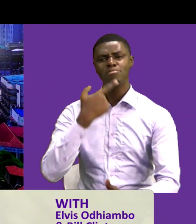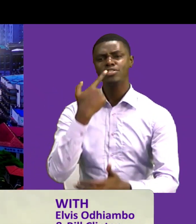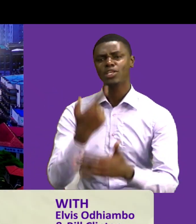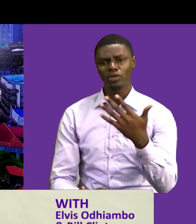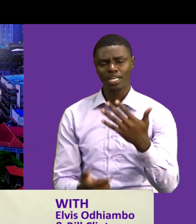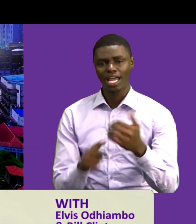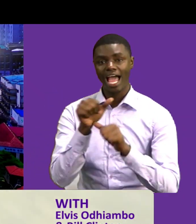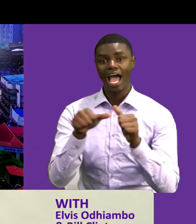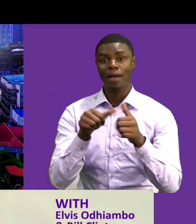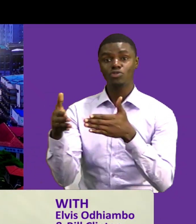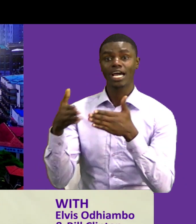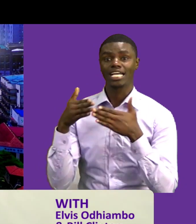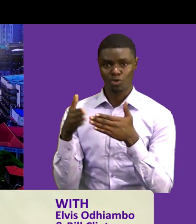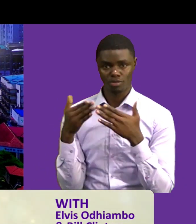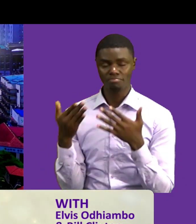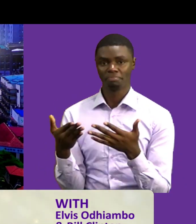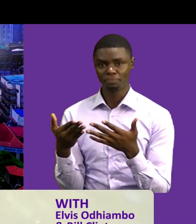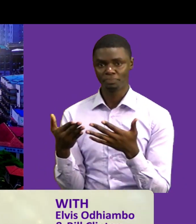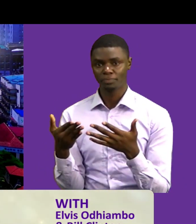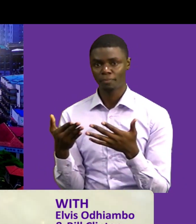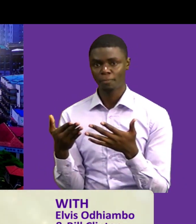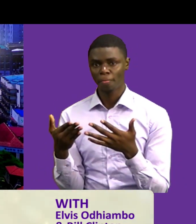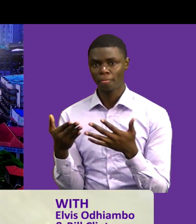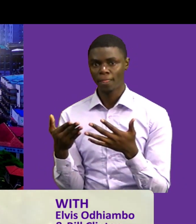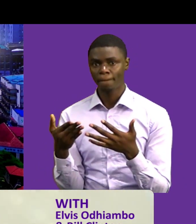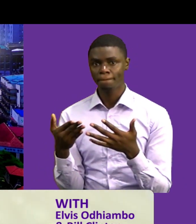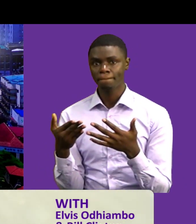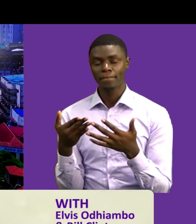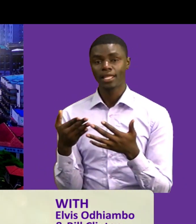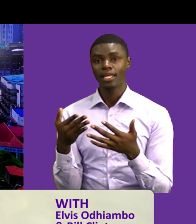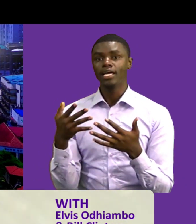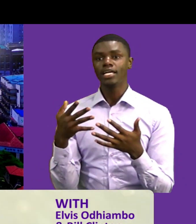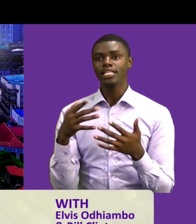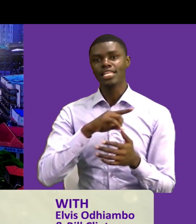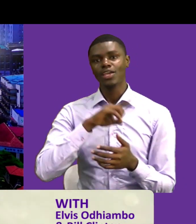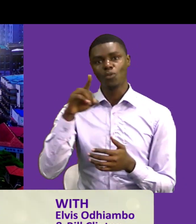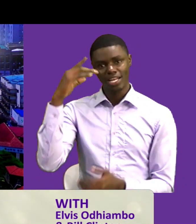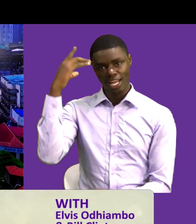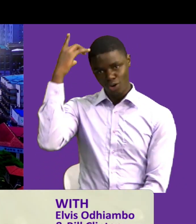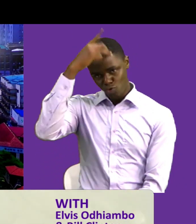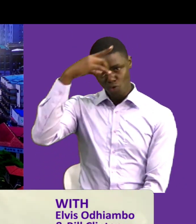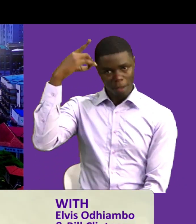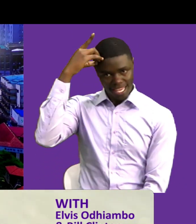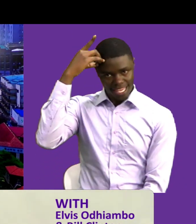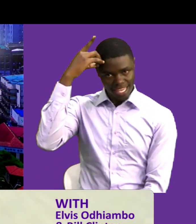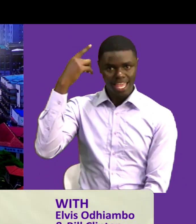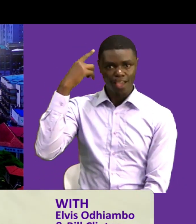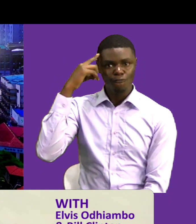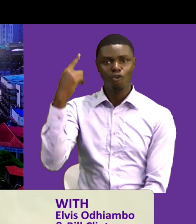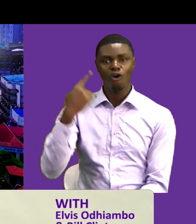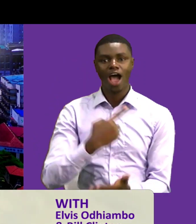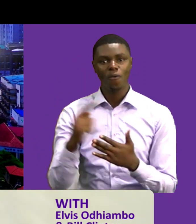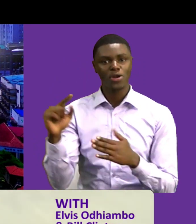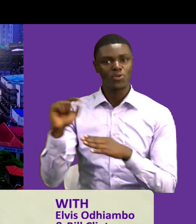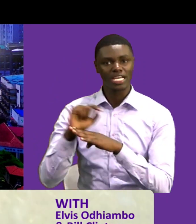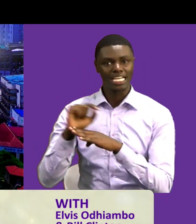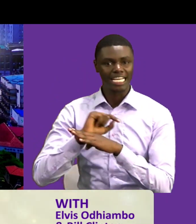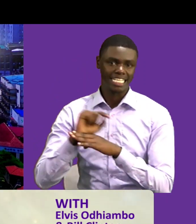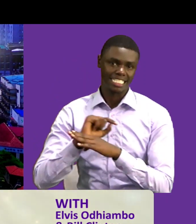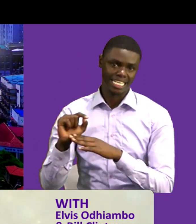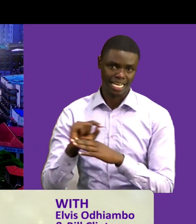say about Arsenal is that they went to Dubai for a 1-week training